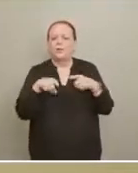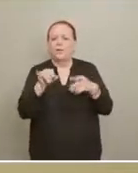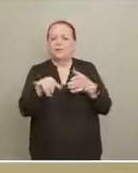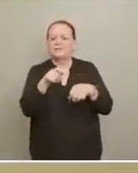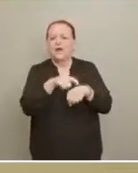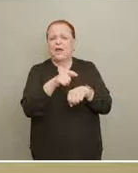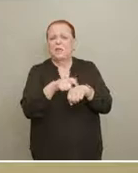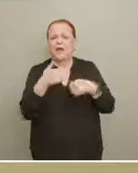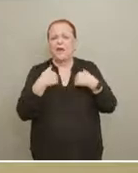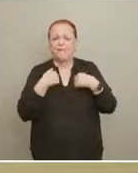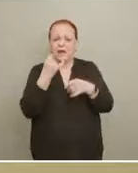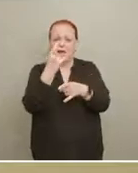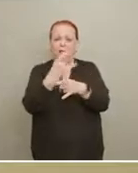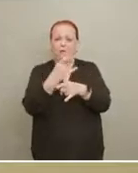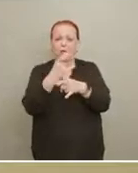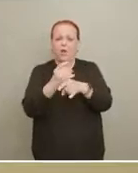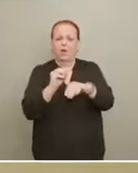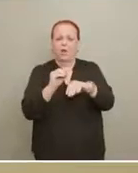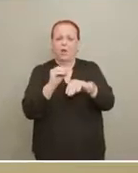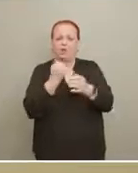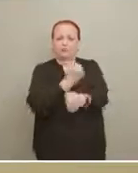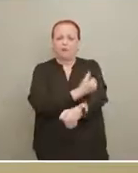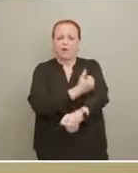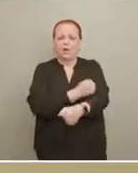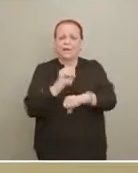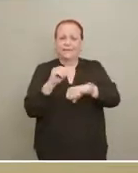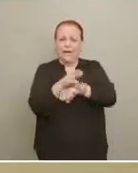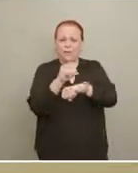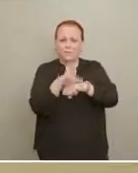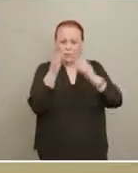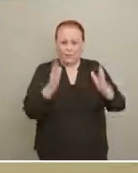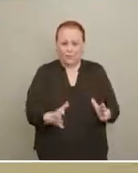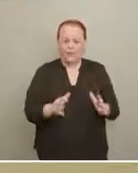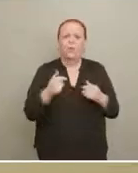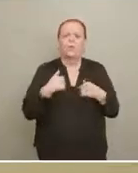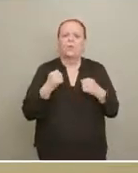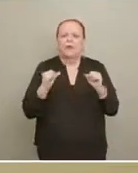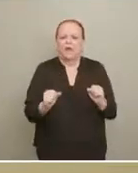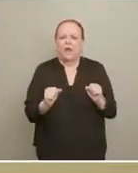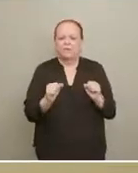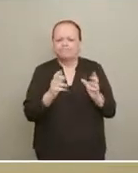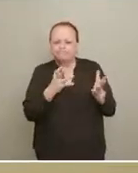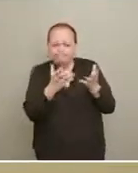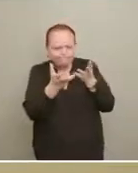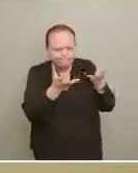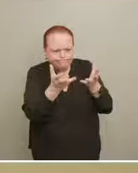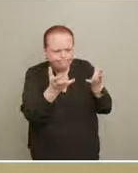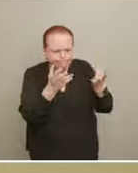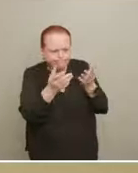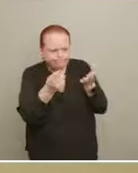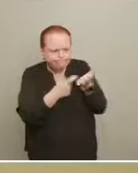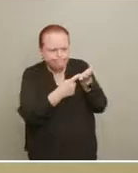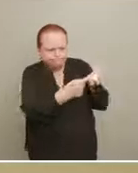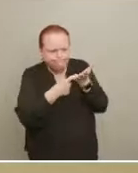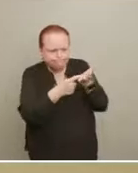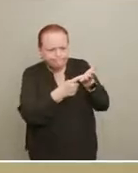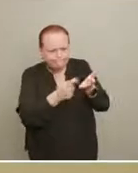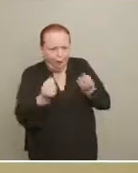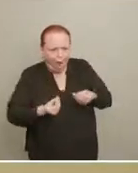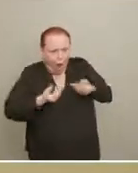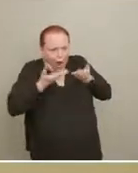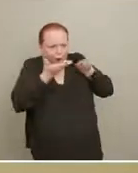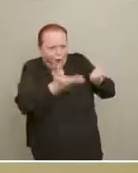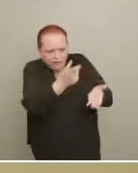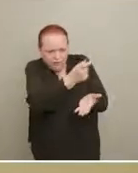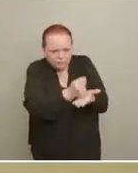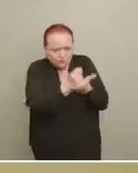and drug counselor, will talk to the person in that small window of time where we can offer them treatment, and then they could accept it. And then, to